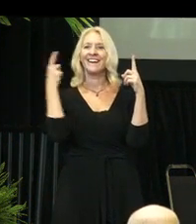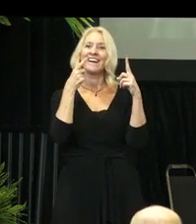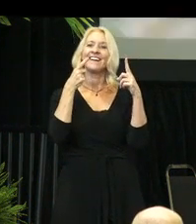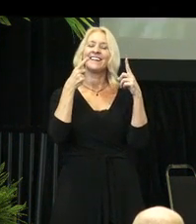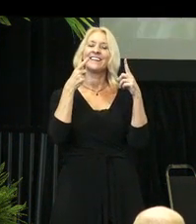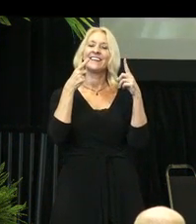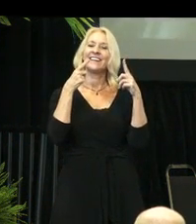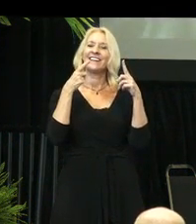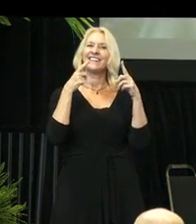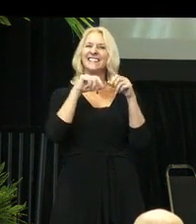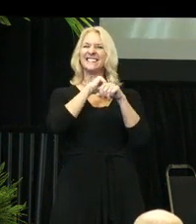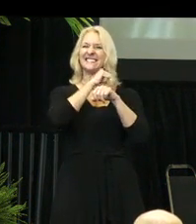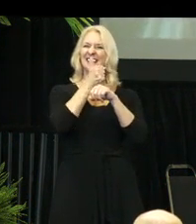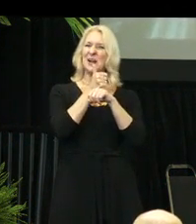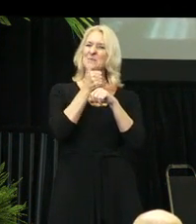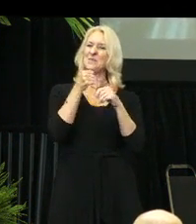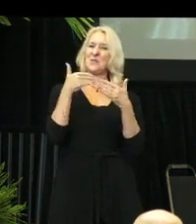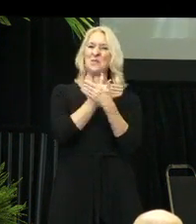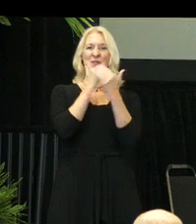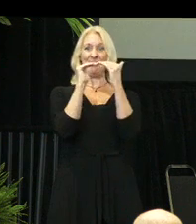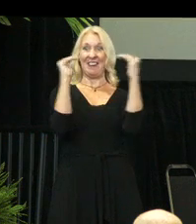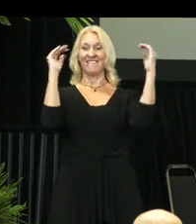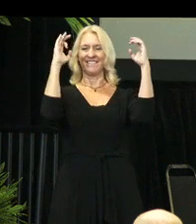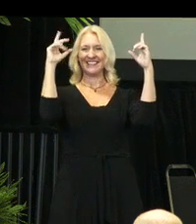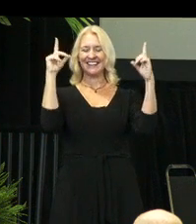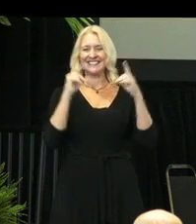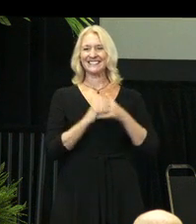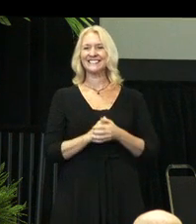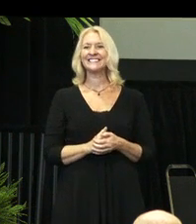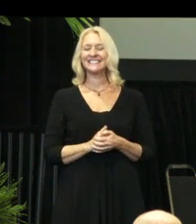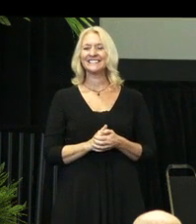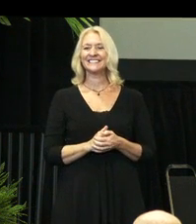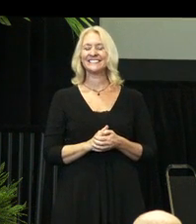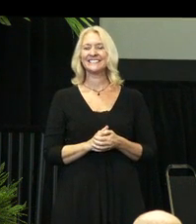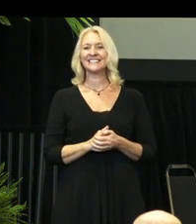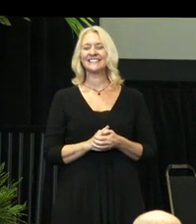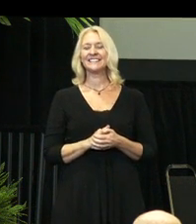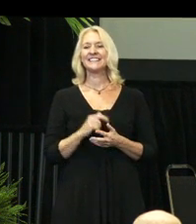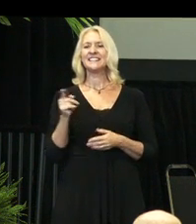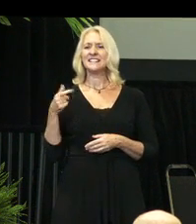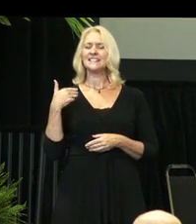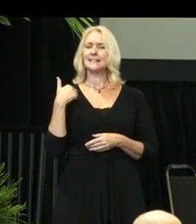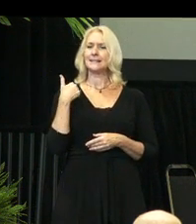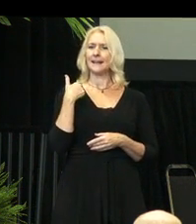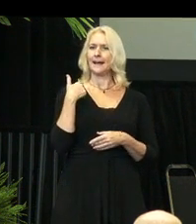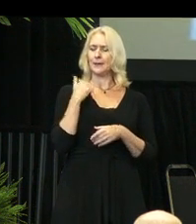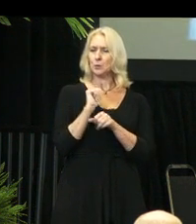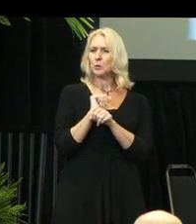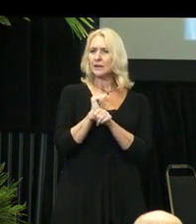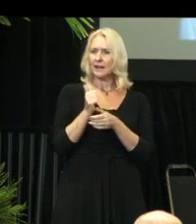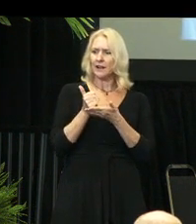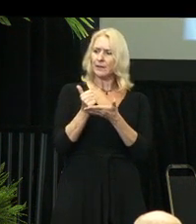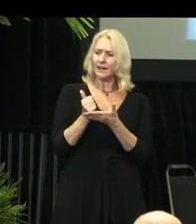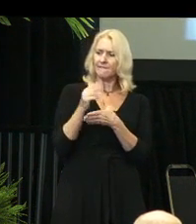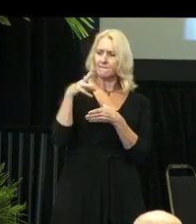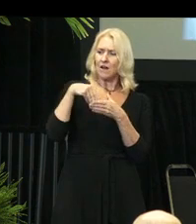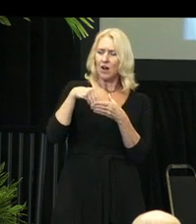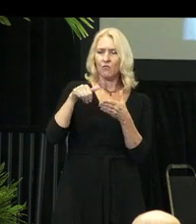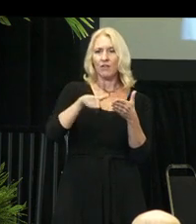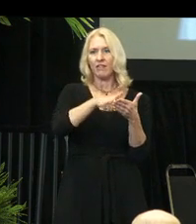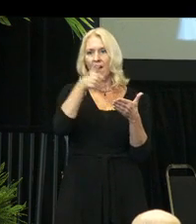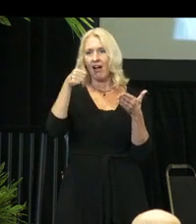to a new level of education. She had exercises that got me involved with the other students that would help me learn